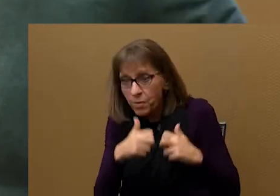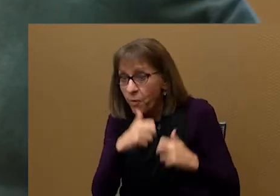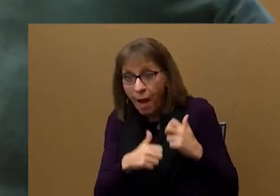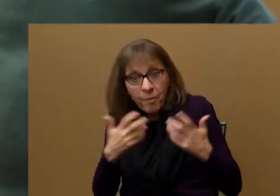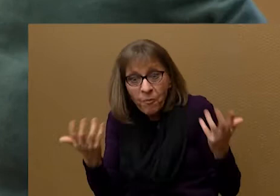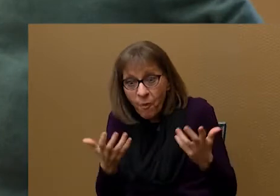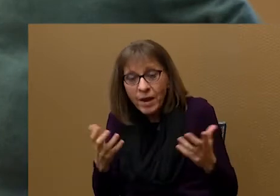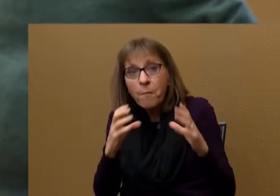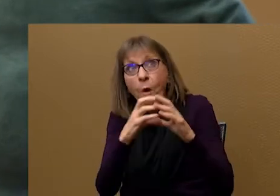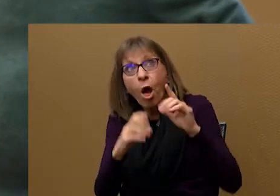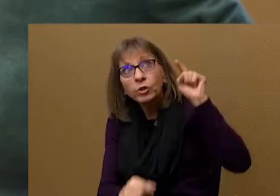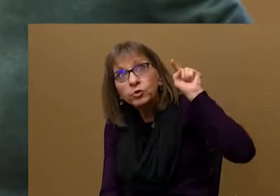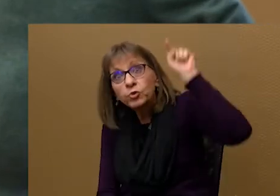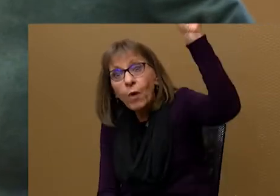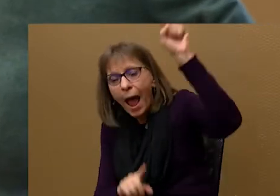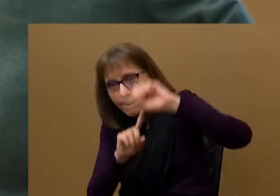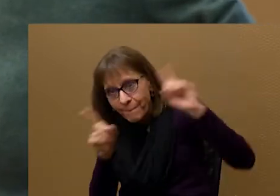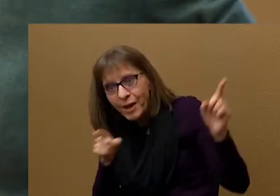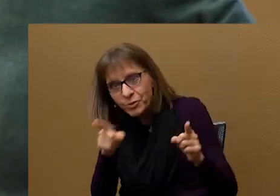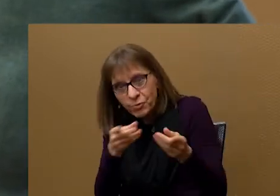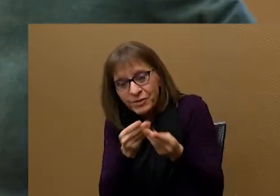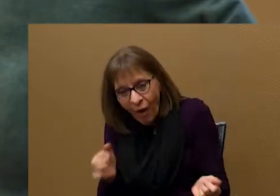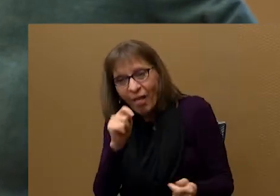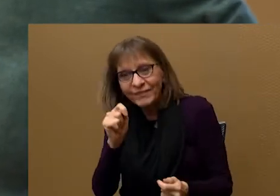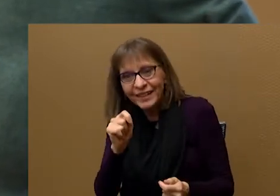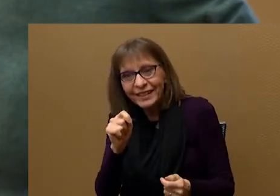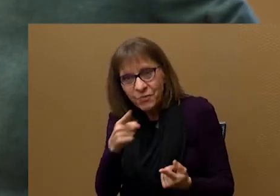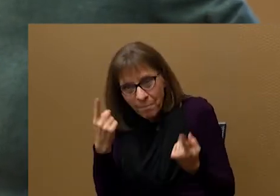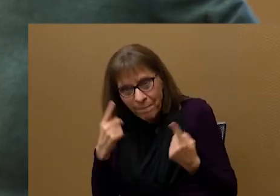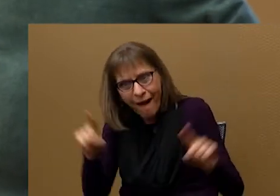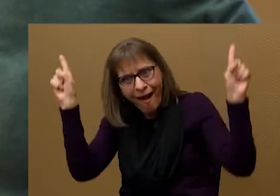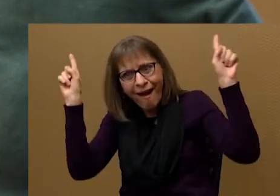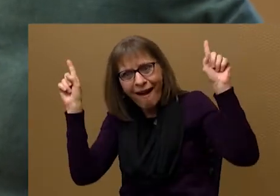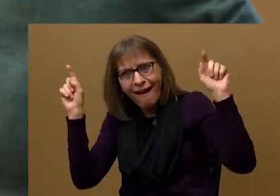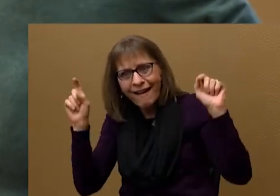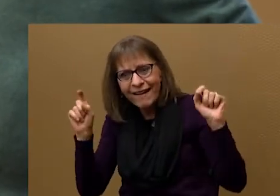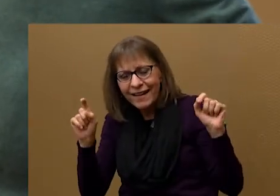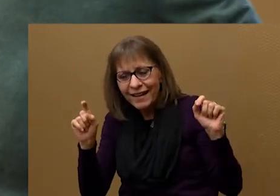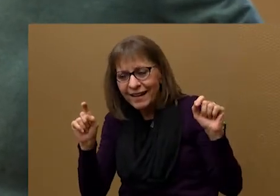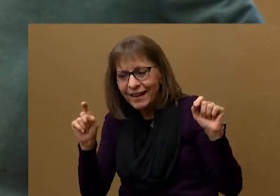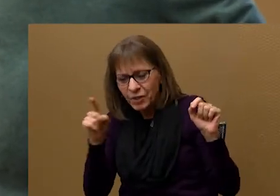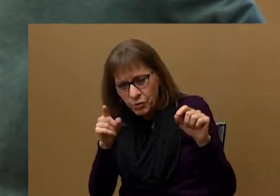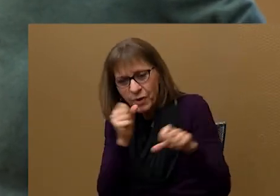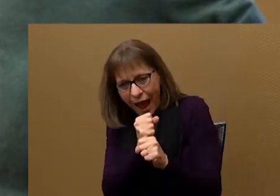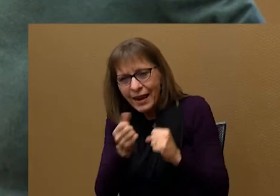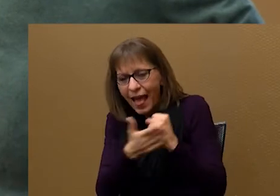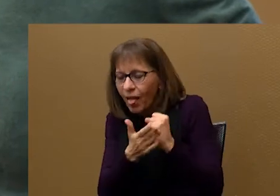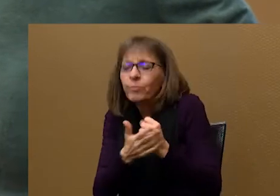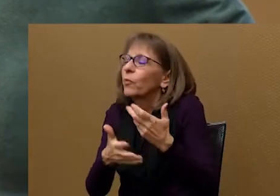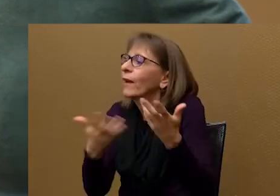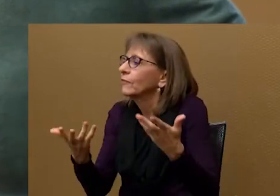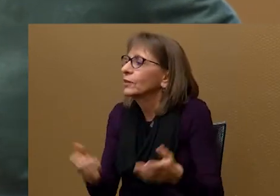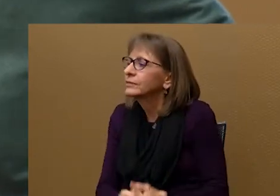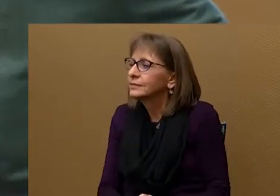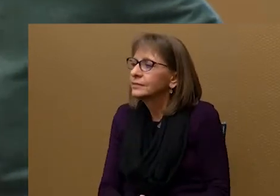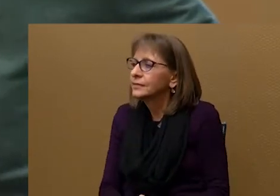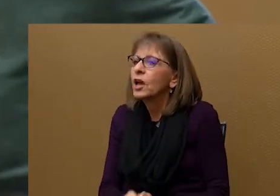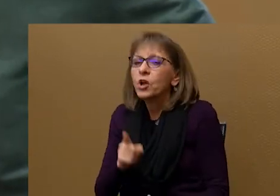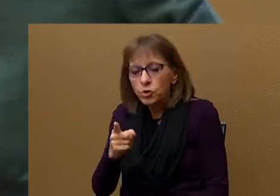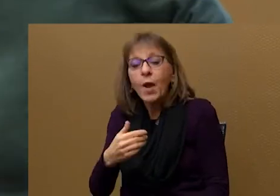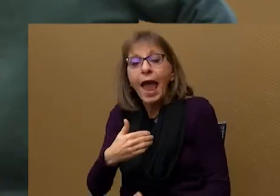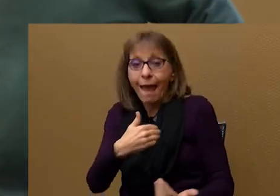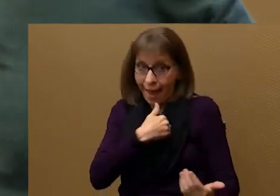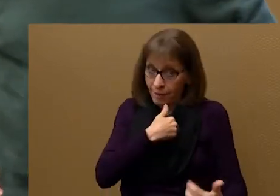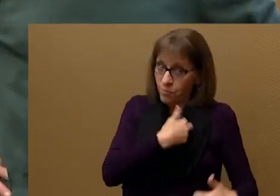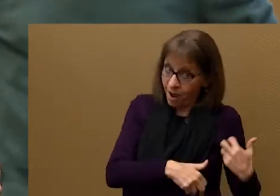was the ball was too high, but you solved the problem. You got help or whatever. You had a